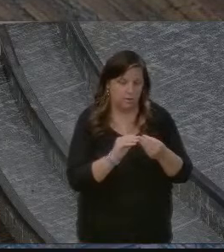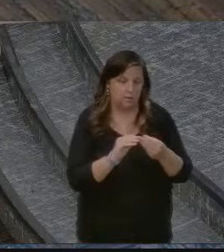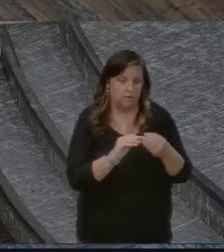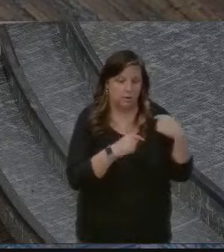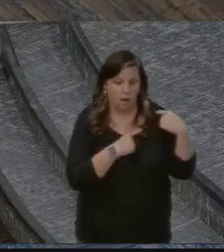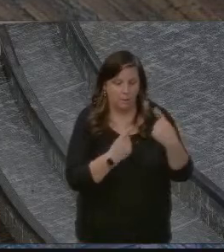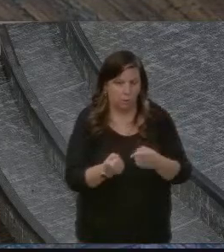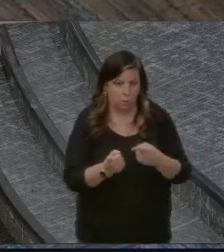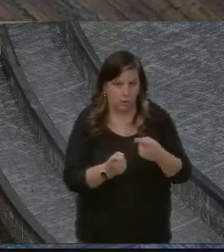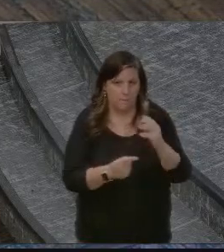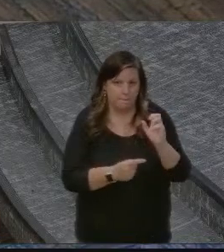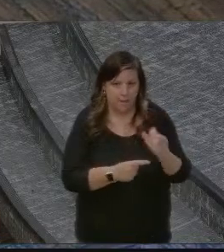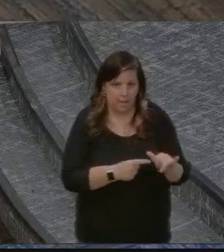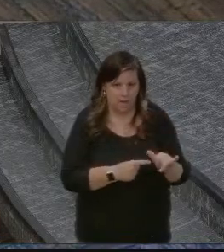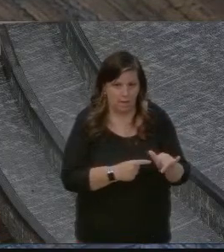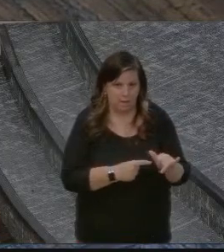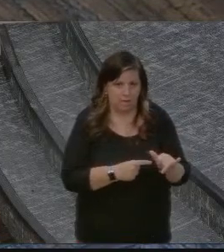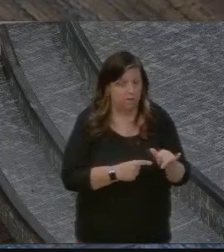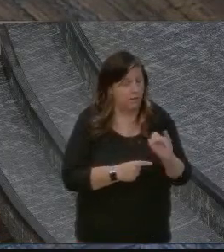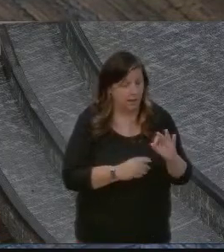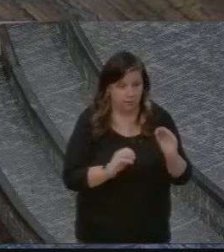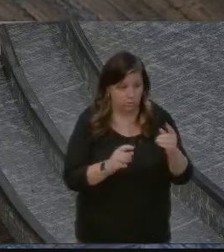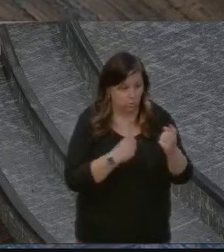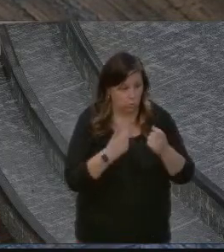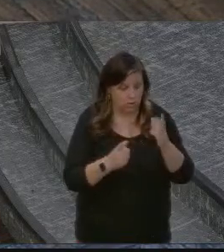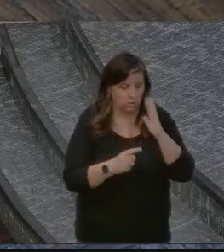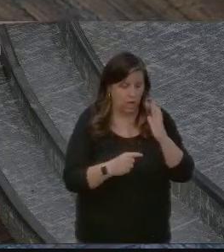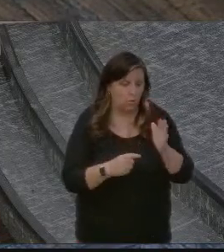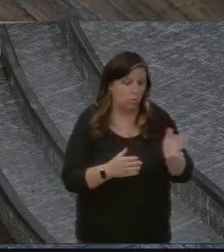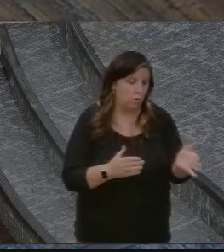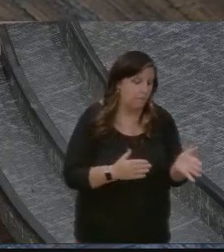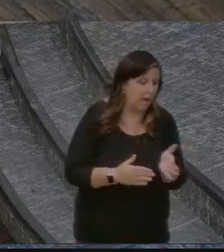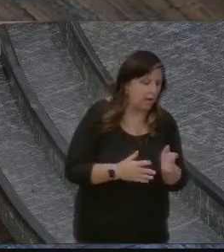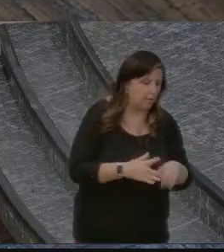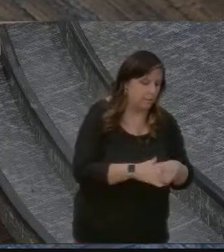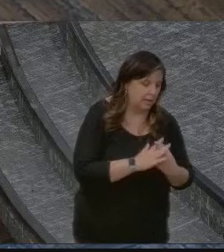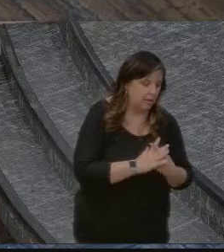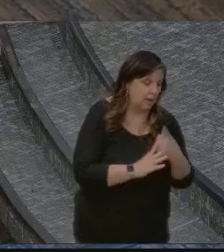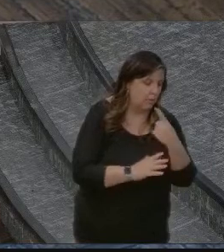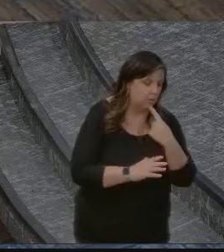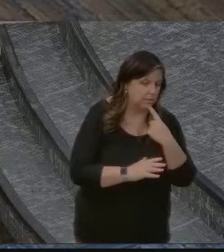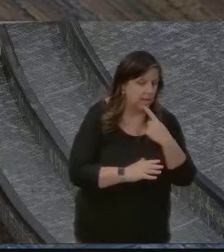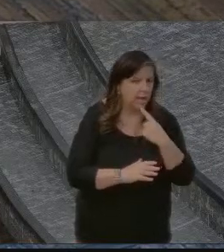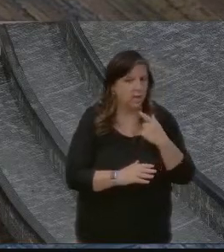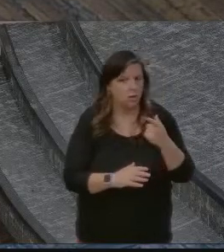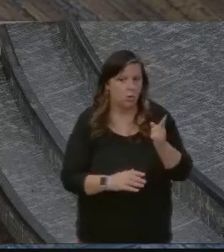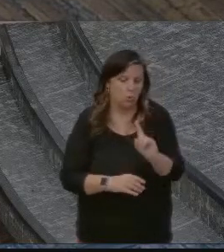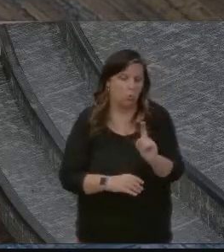to the beginning and kind of say, hey, preliminarily, this is where we are for the end of June.